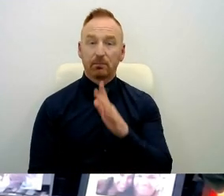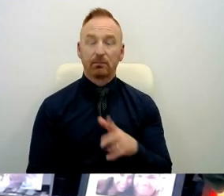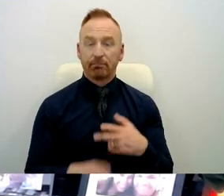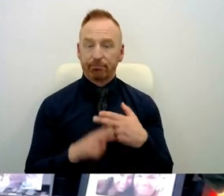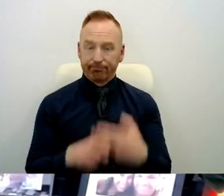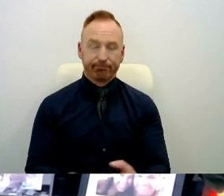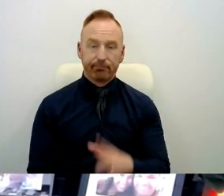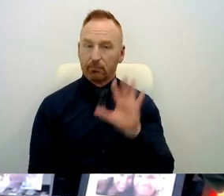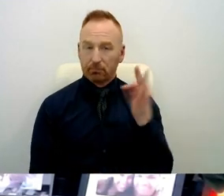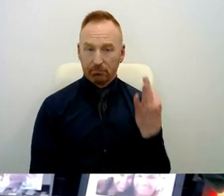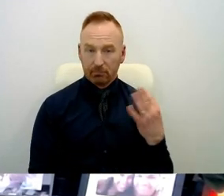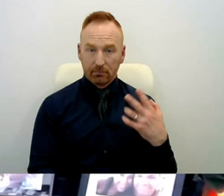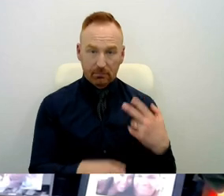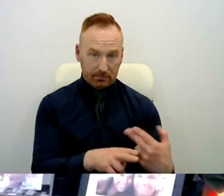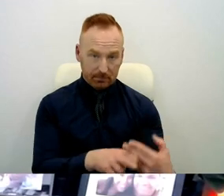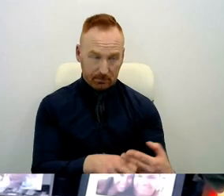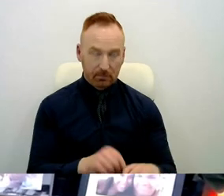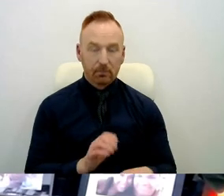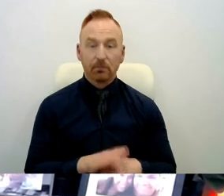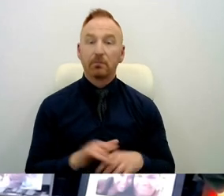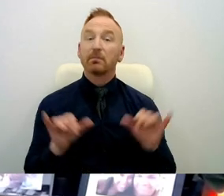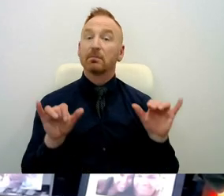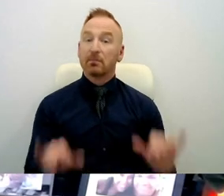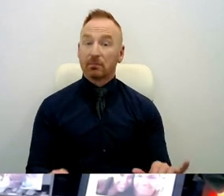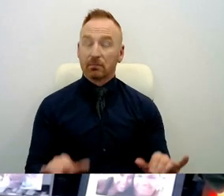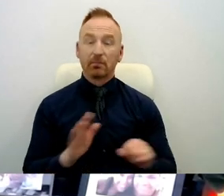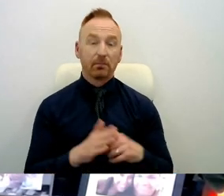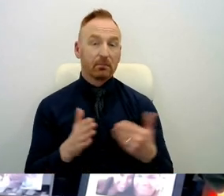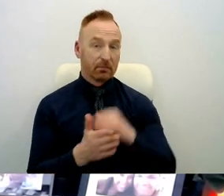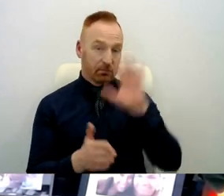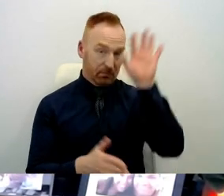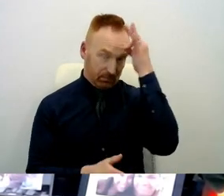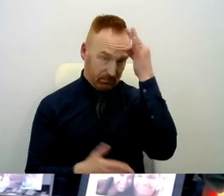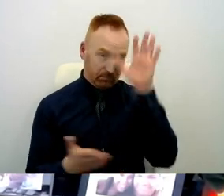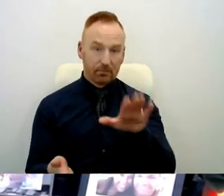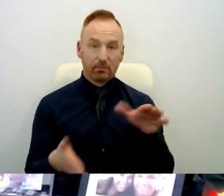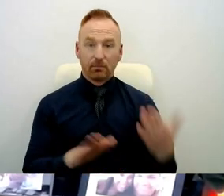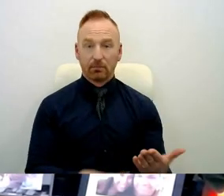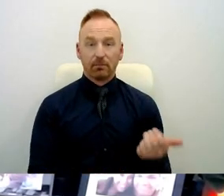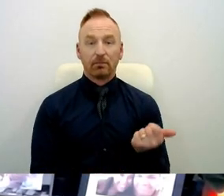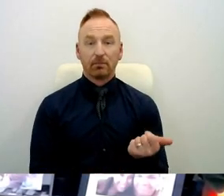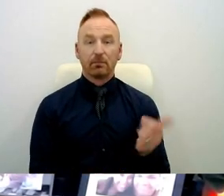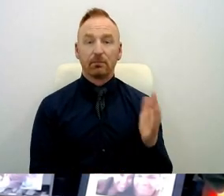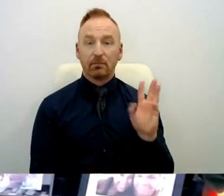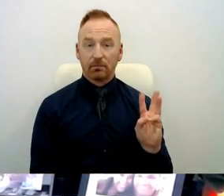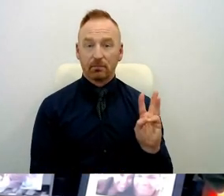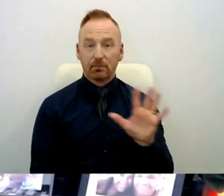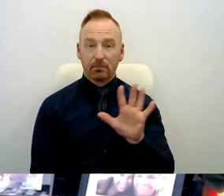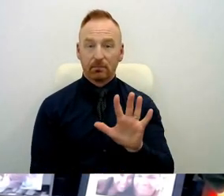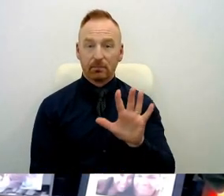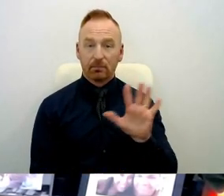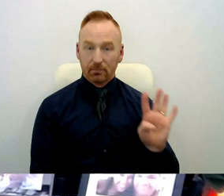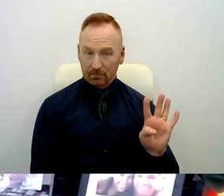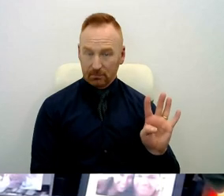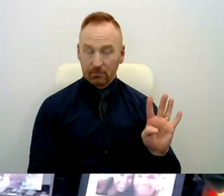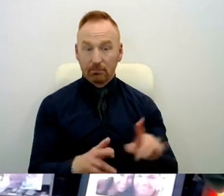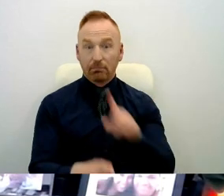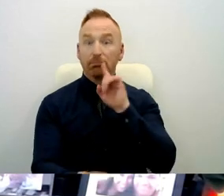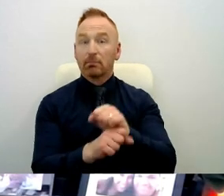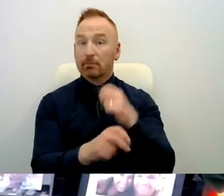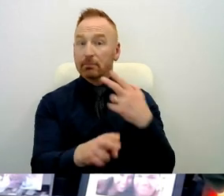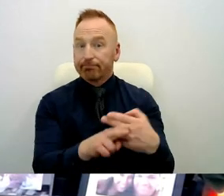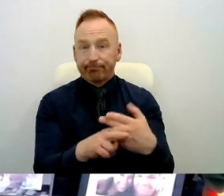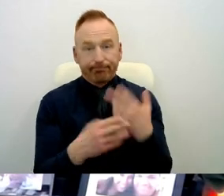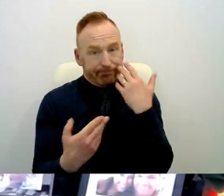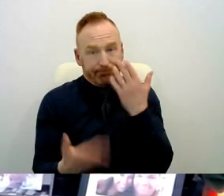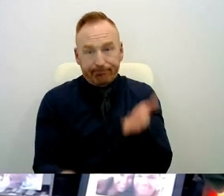Jeune. Le Jeune remained in the colony of New France for the rest of his life and died in 1654. We'll never know what his name actually